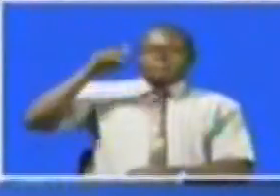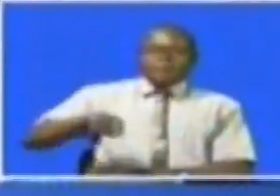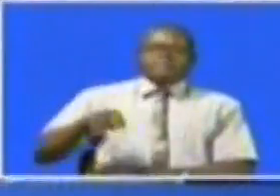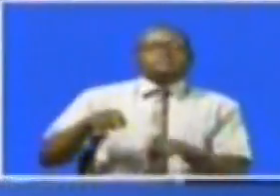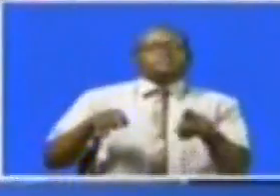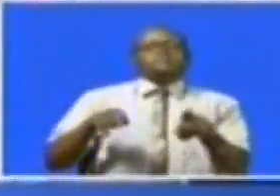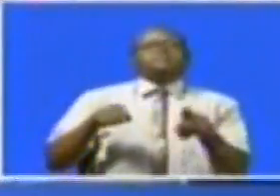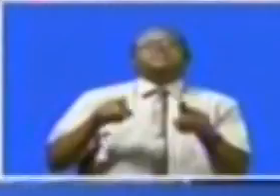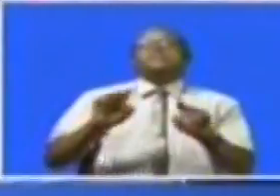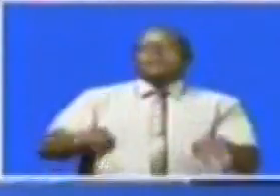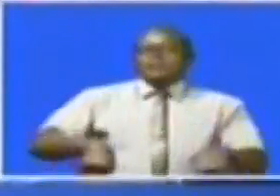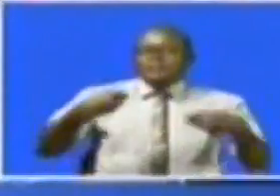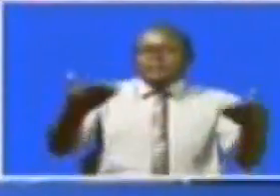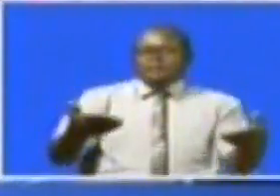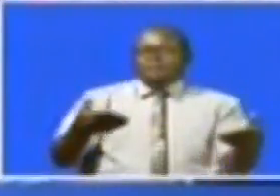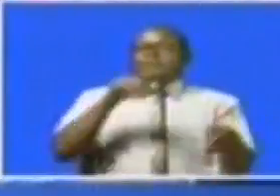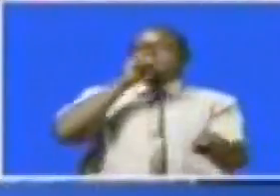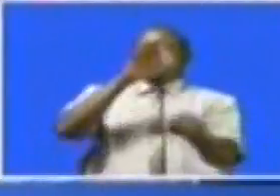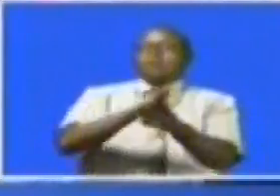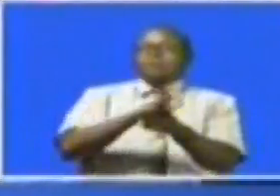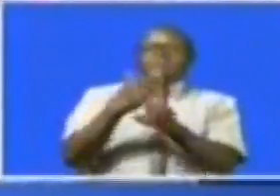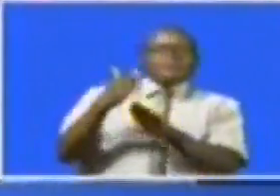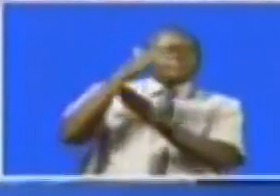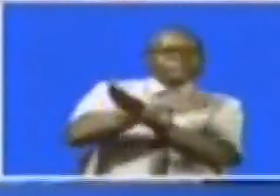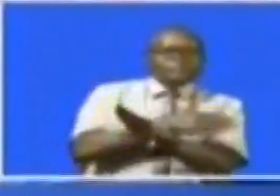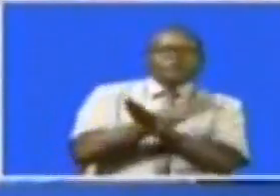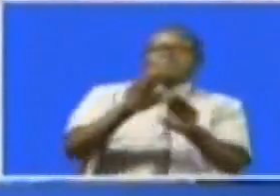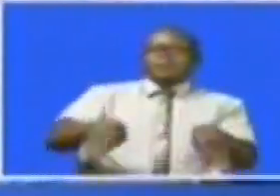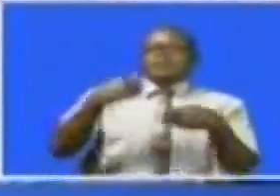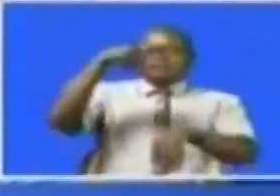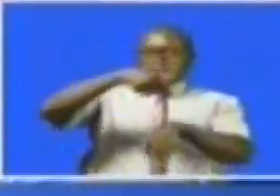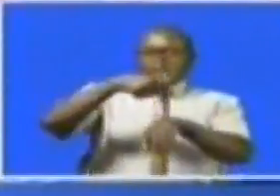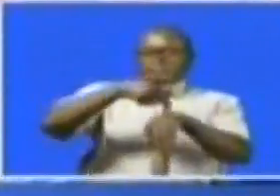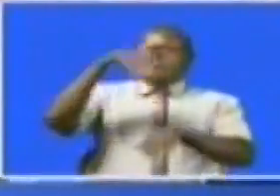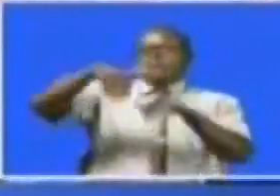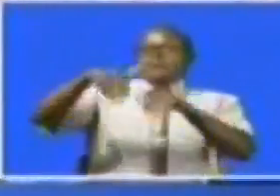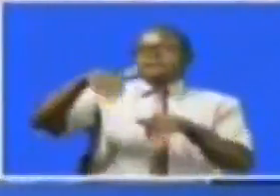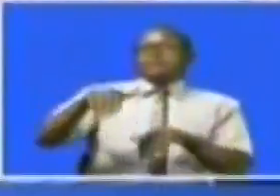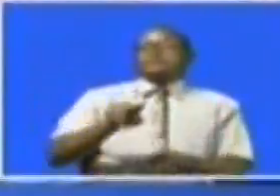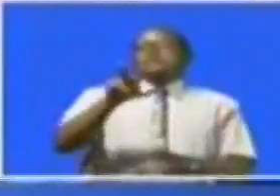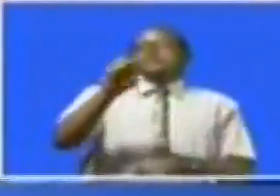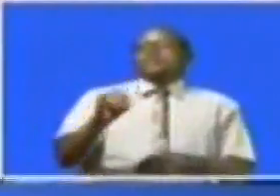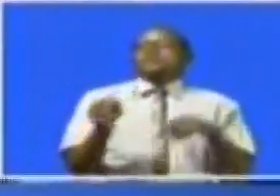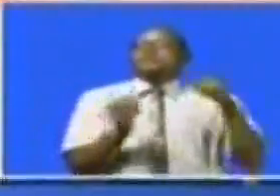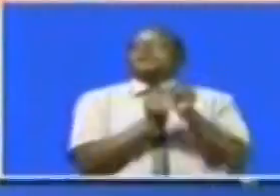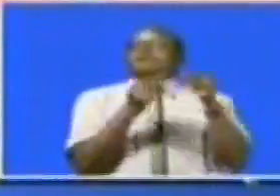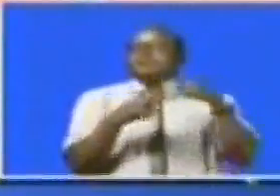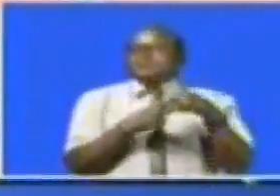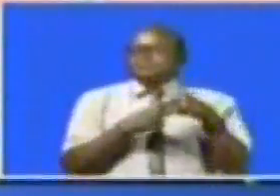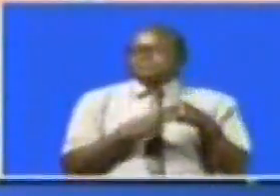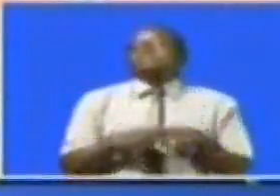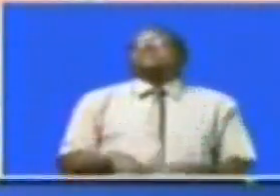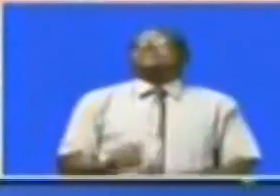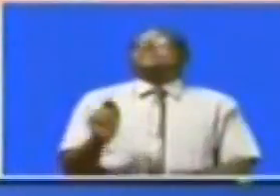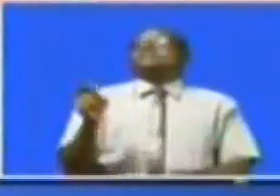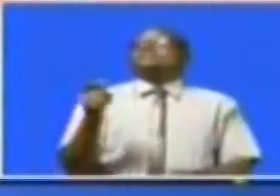ile ambayo itatimiza ahadi ambazo walipatia wananchi wa Jamhuri ya Kenya. Period. The 20th Head